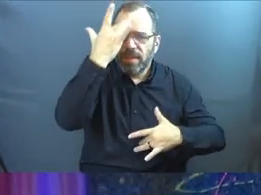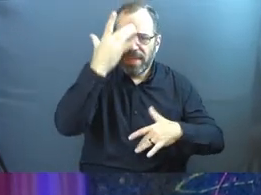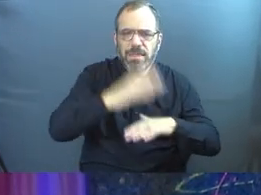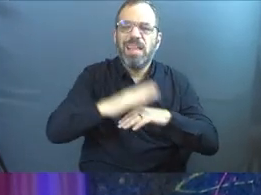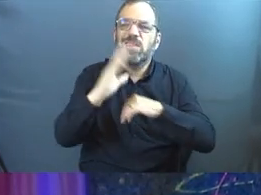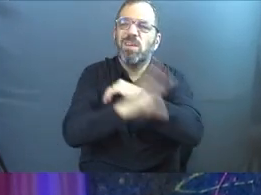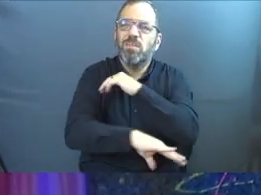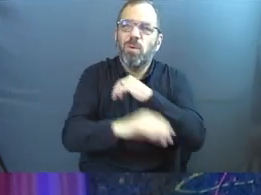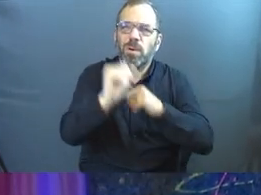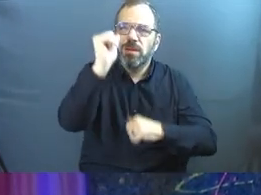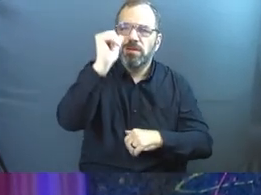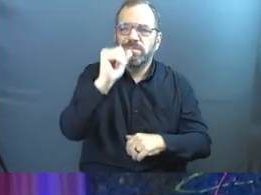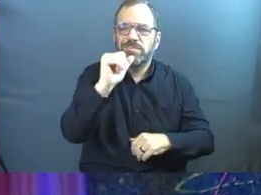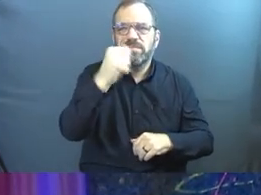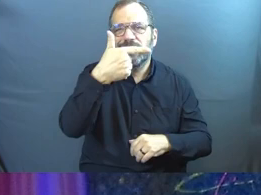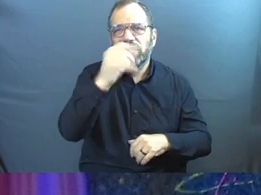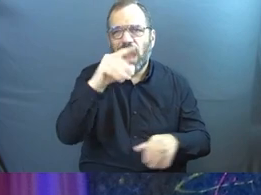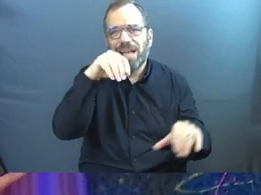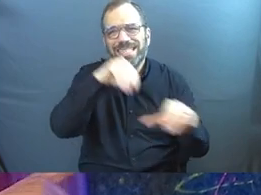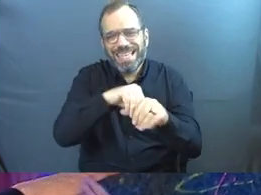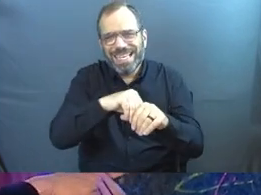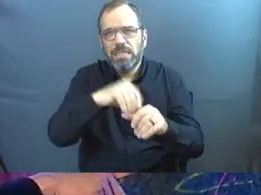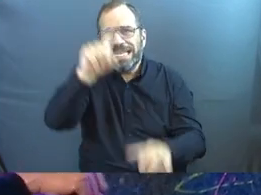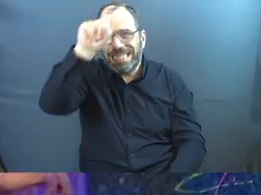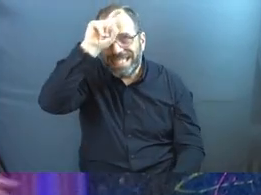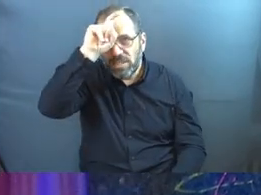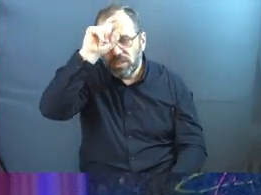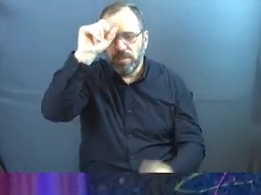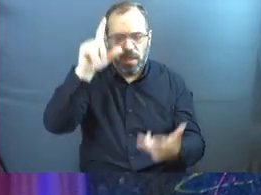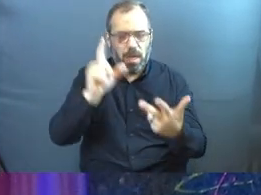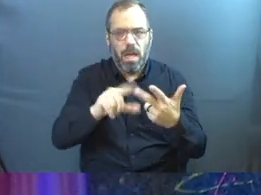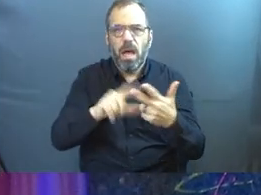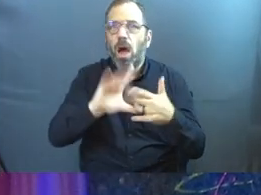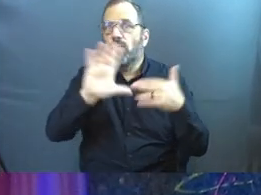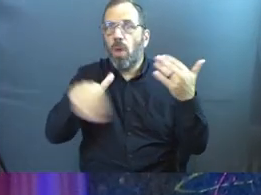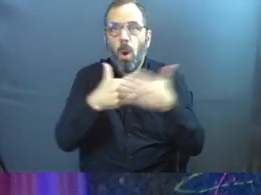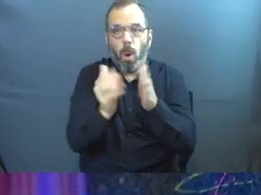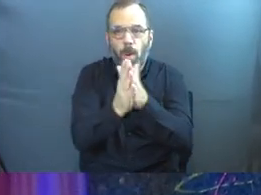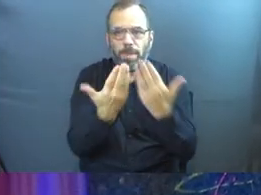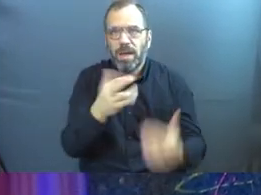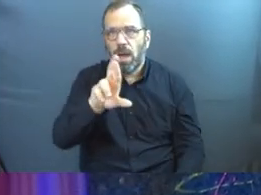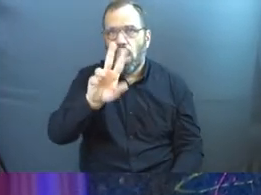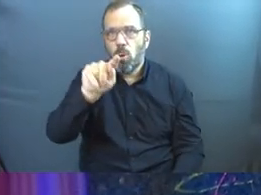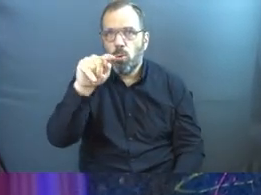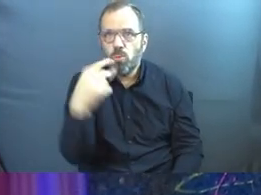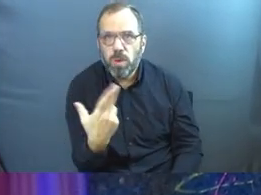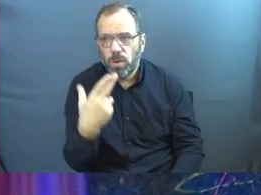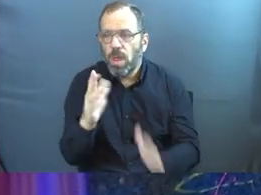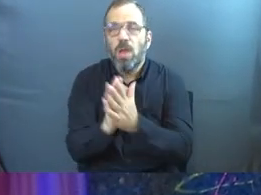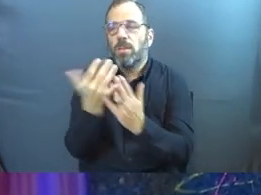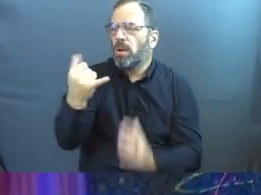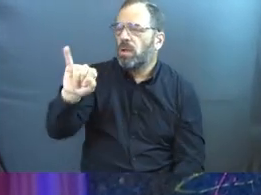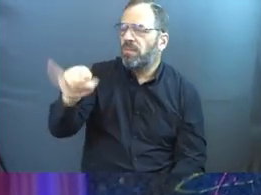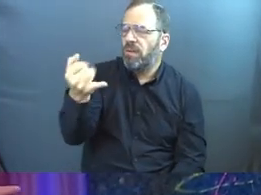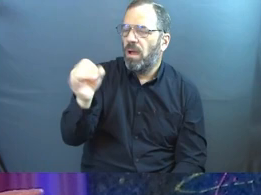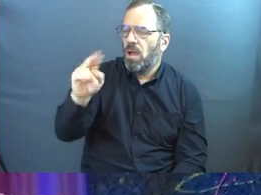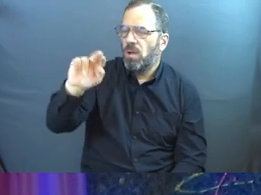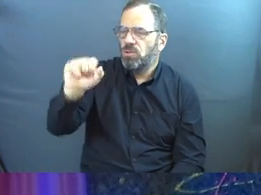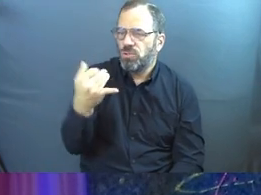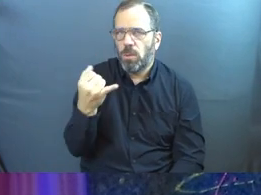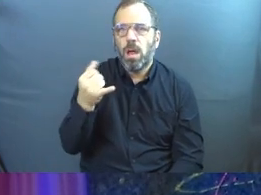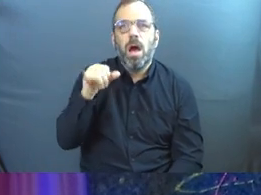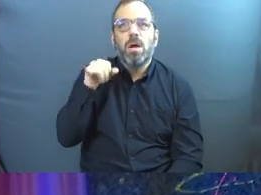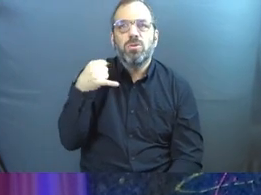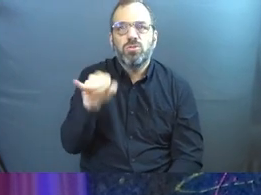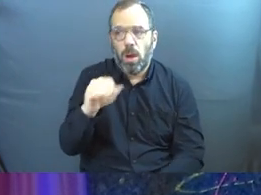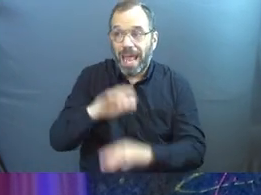foreign gods that were in Egypt and how God destroyed them and stood against them. We did the entire book of Ruth one time. Book of Jonah, we did the entire thing. We're going to do